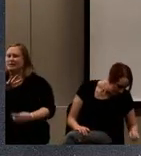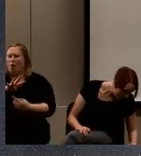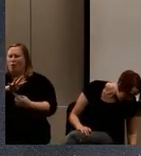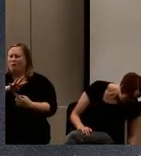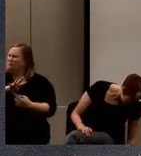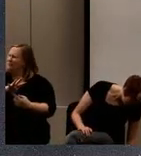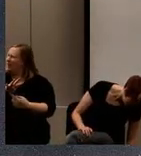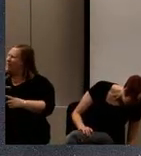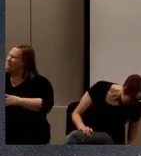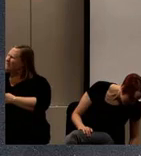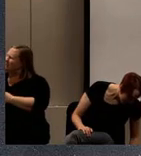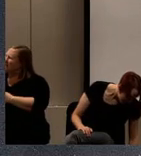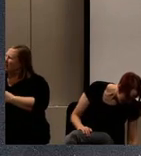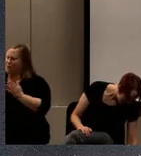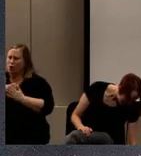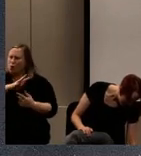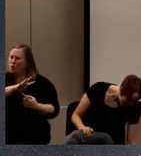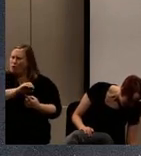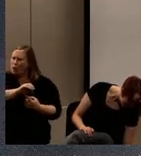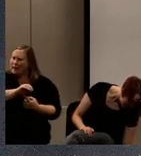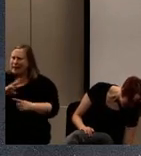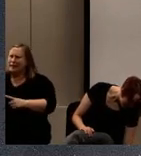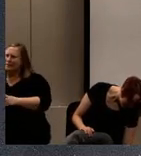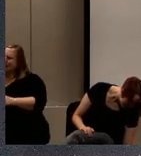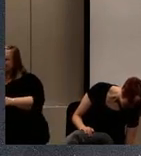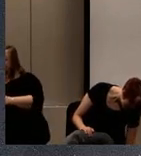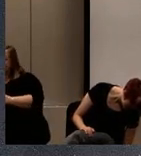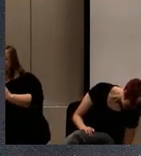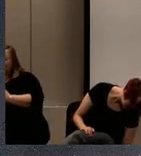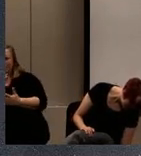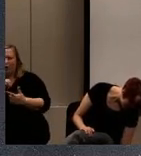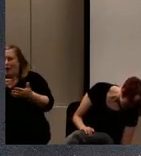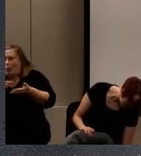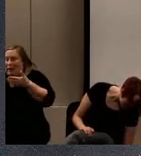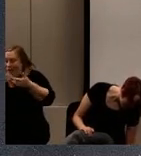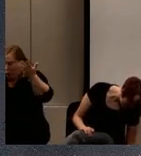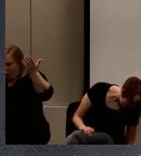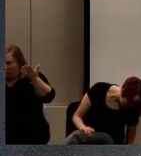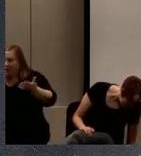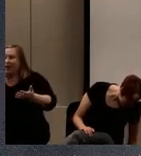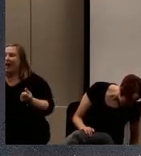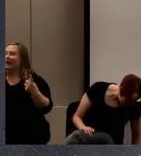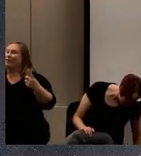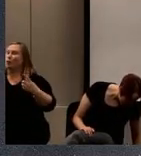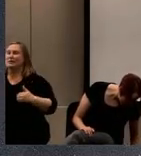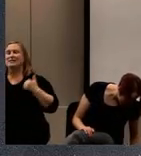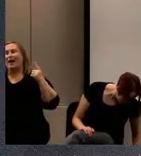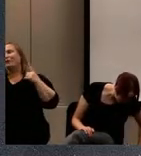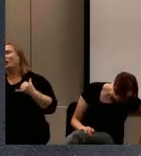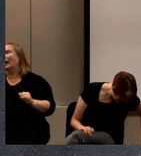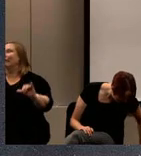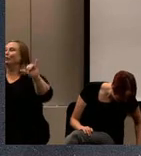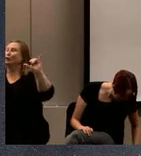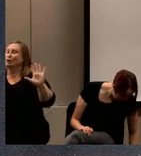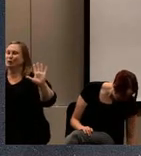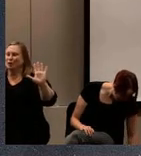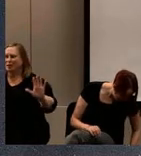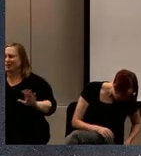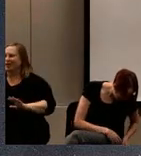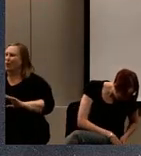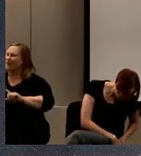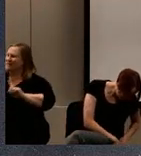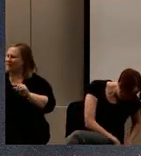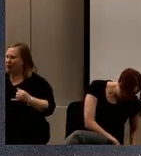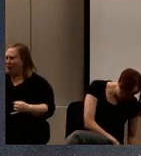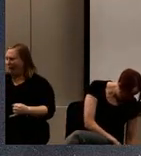or 50 is the new 40, and 60 is the new 30, and, you know, everyone's going to be young forever. We have a whole different idea of what